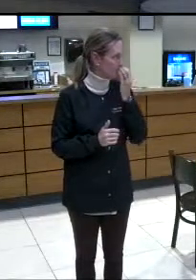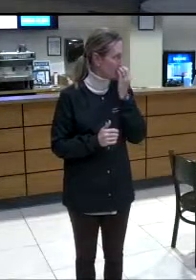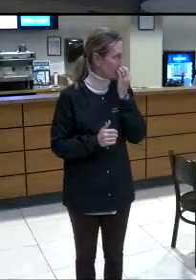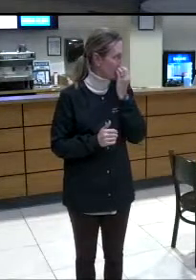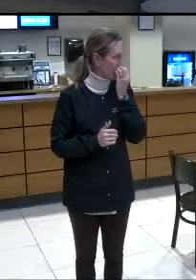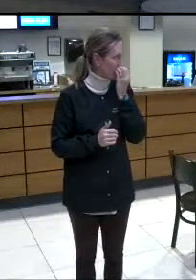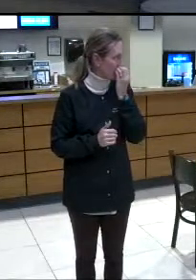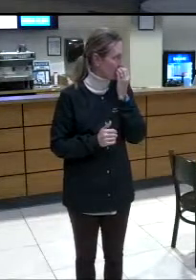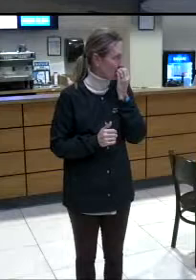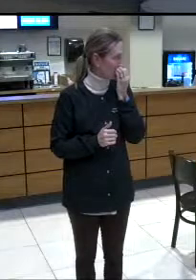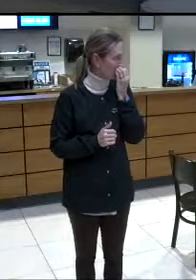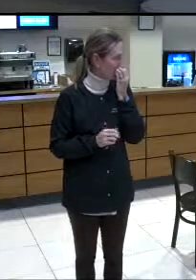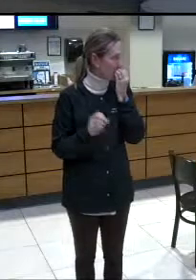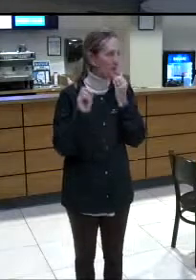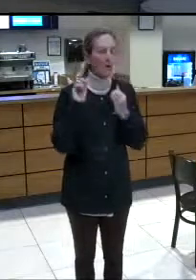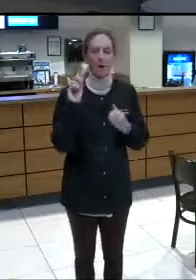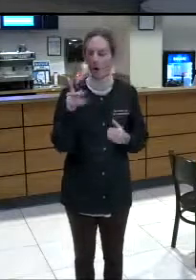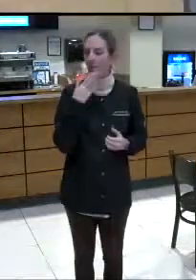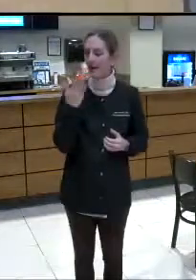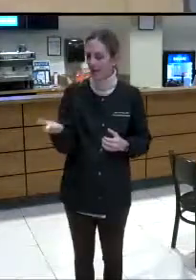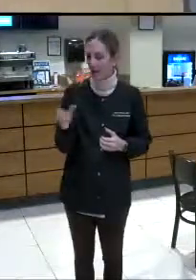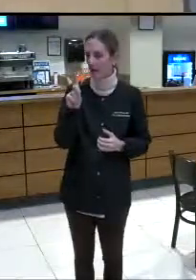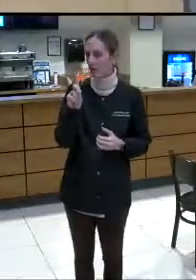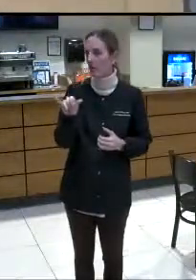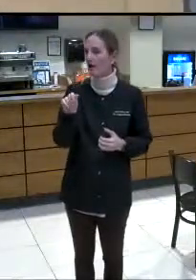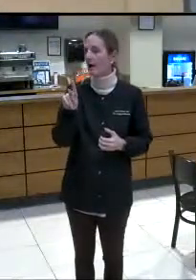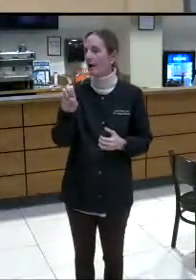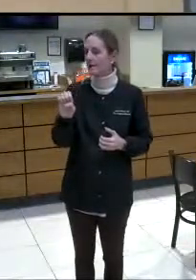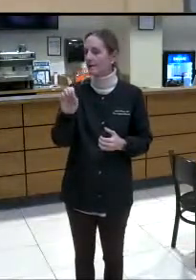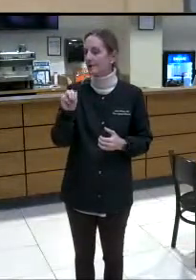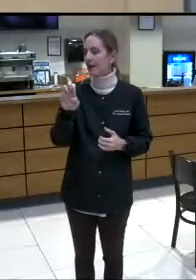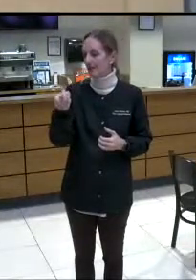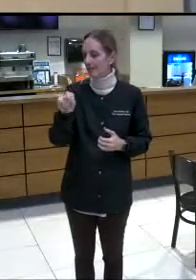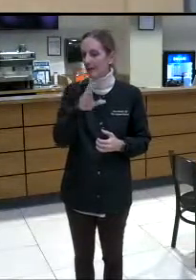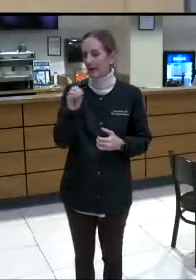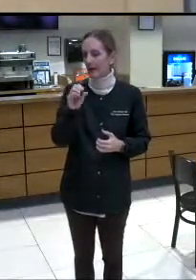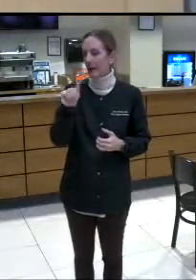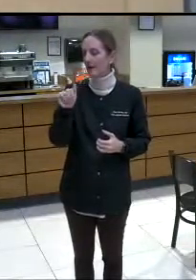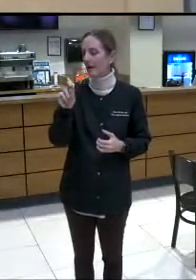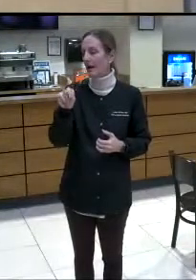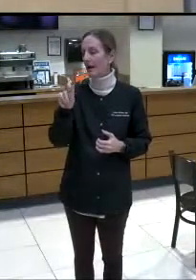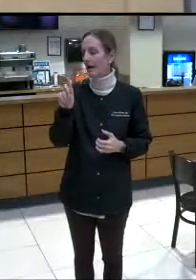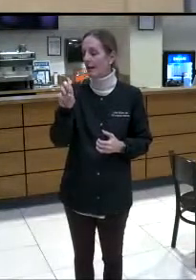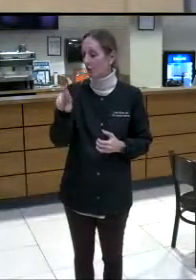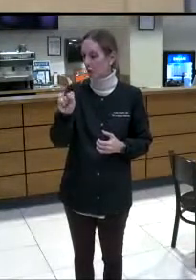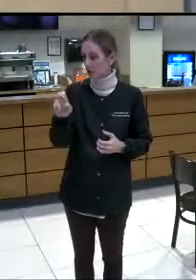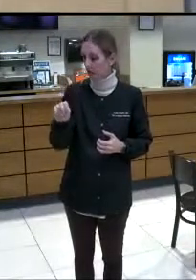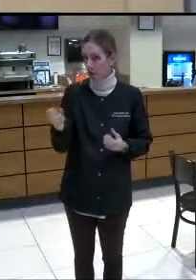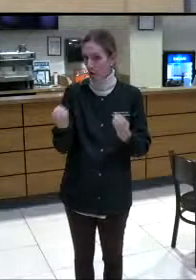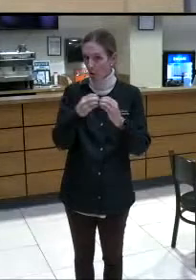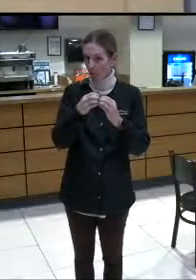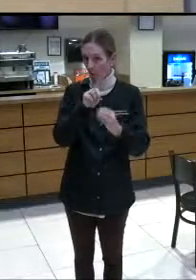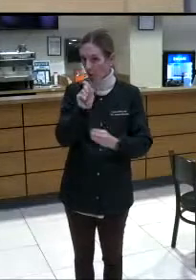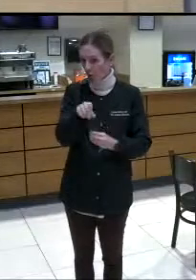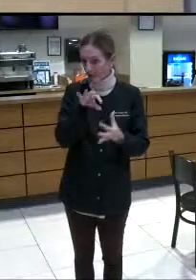Okay, thank you, Dr. Dykeman and Dr. Anderson. Other questions about the motion on the floor?